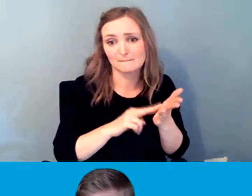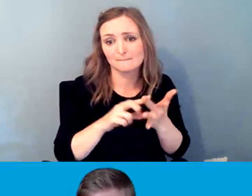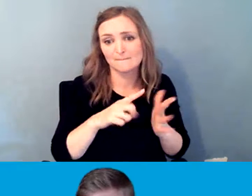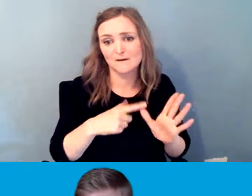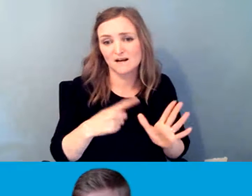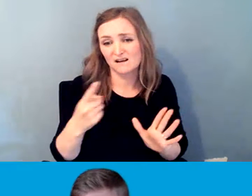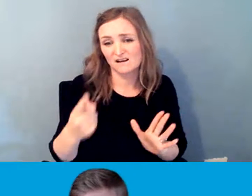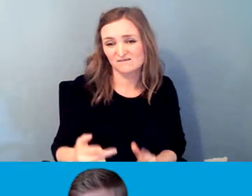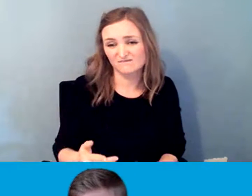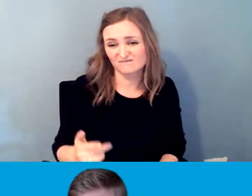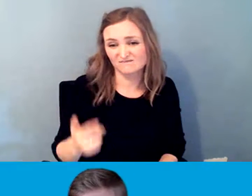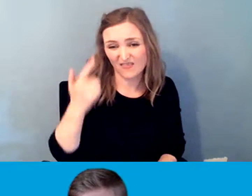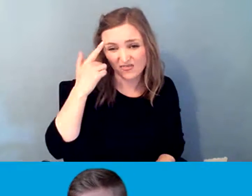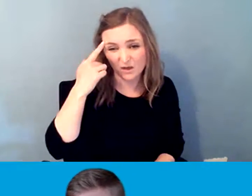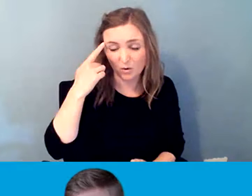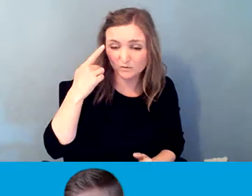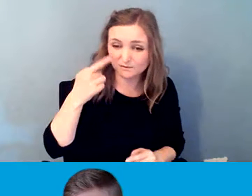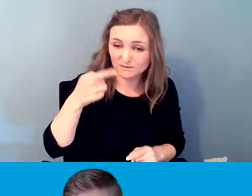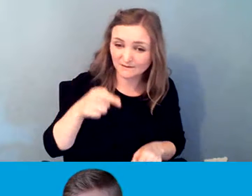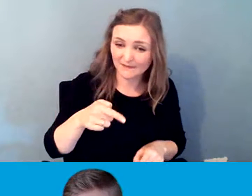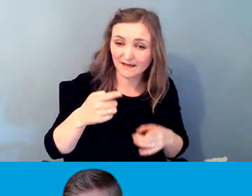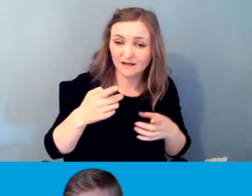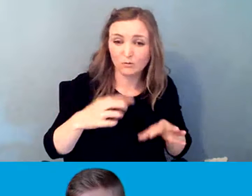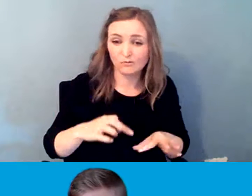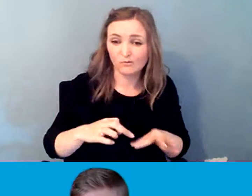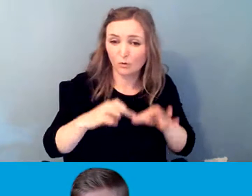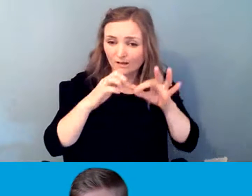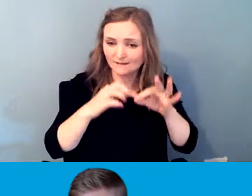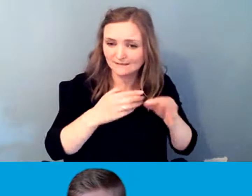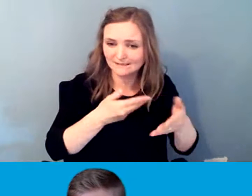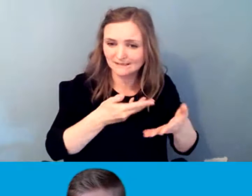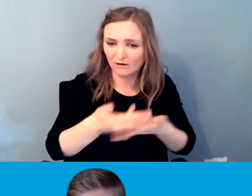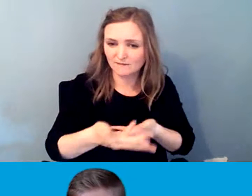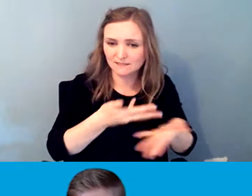on the Quality Conversations programme.